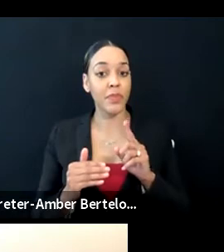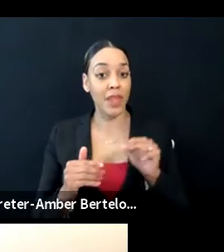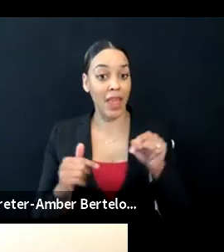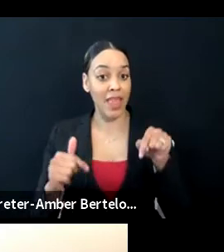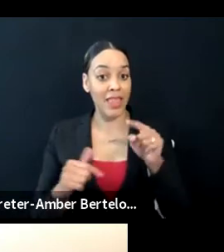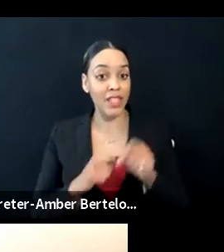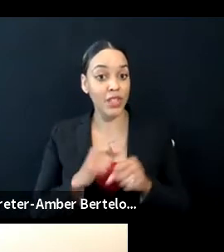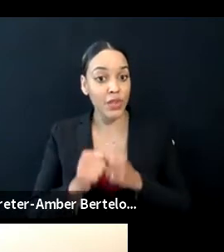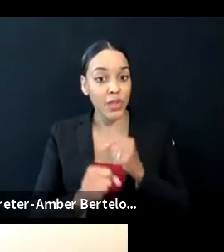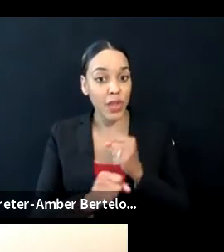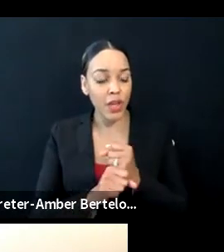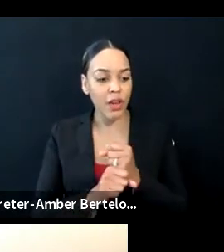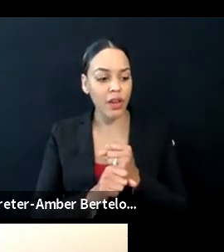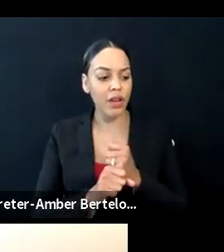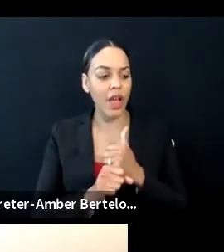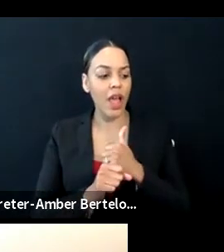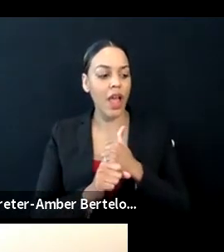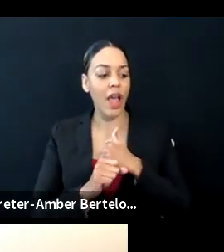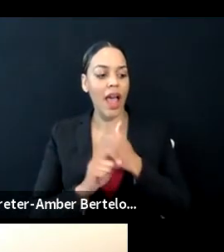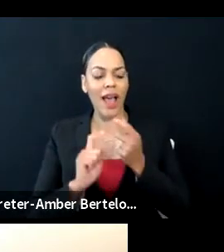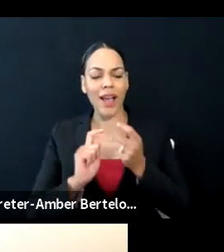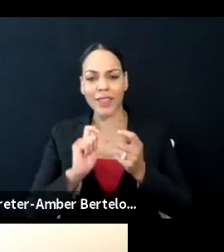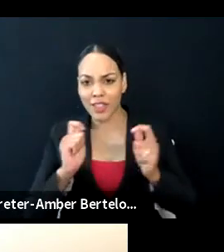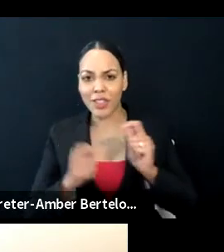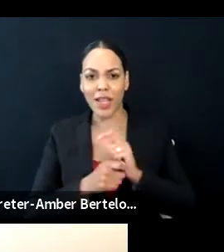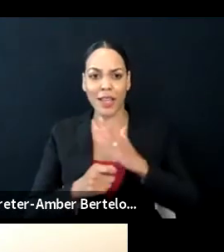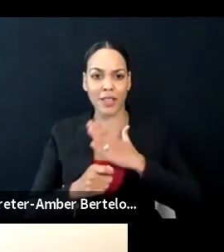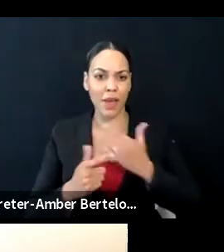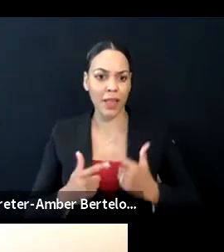This year I changed my life